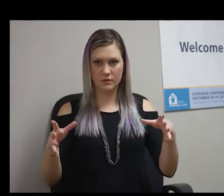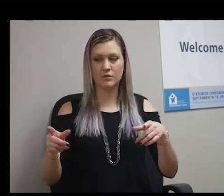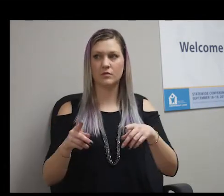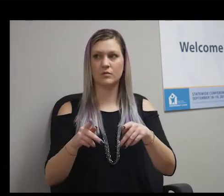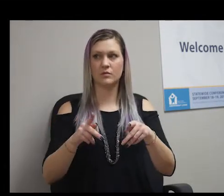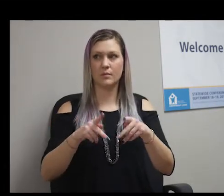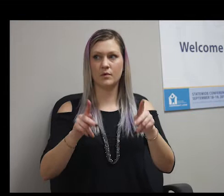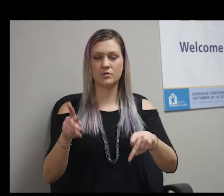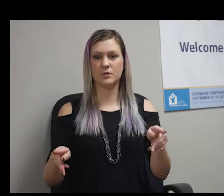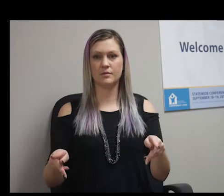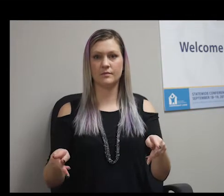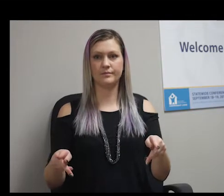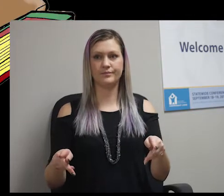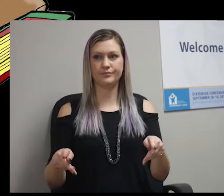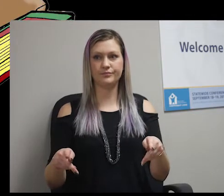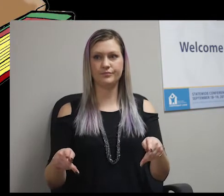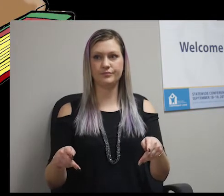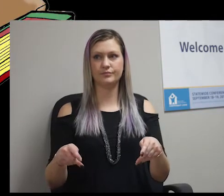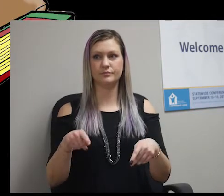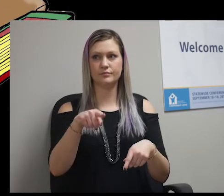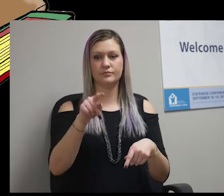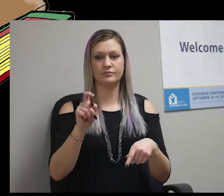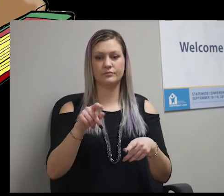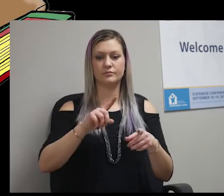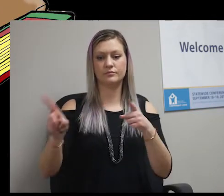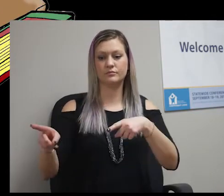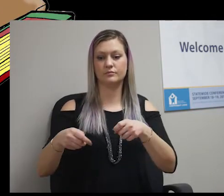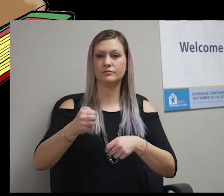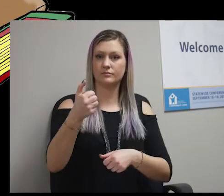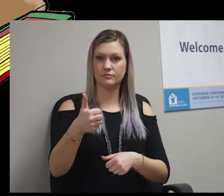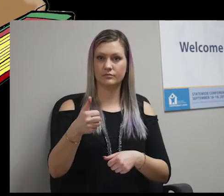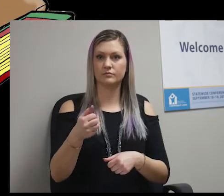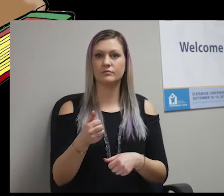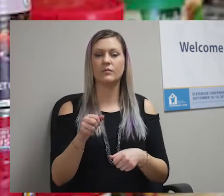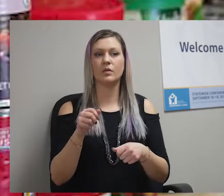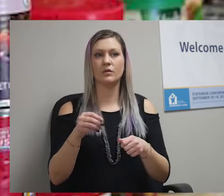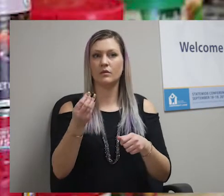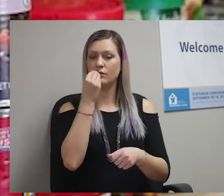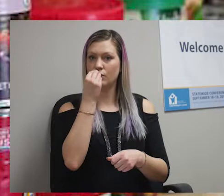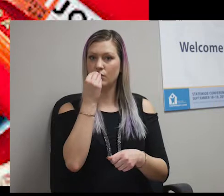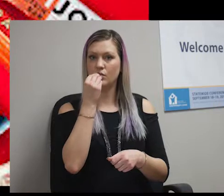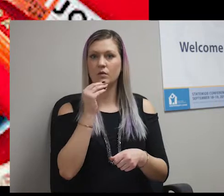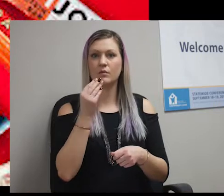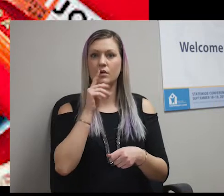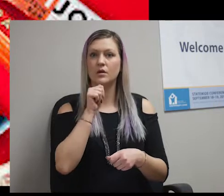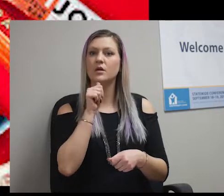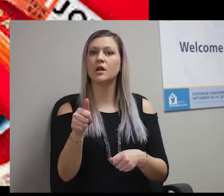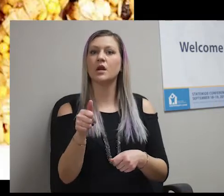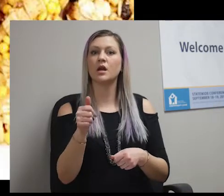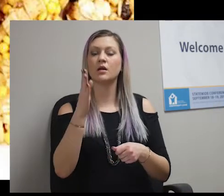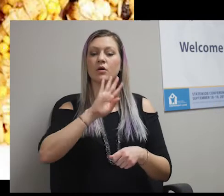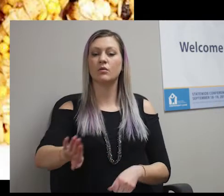in case of an evacuation order. Food that will not spoil, such as canned food, energy bars,